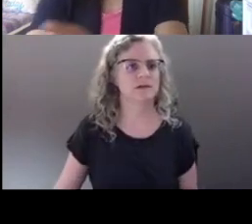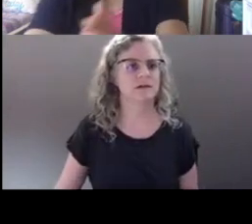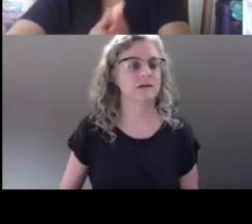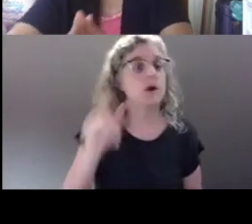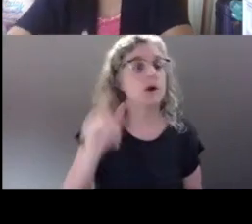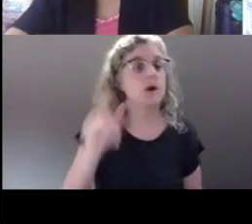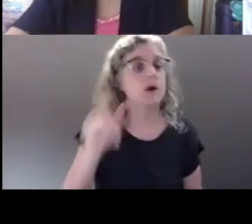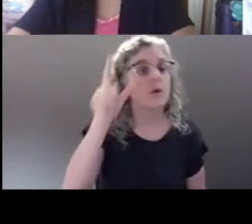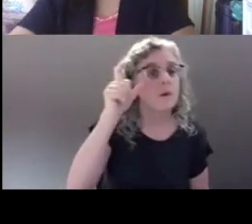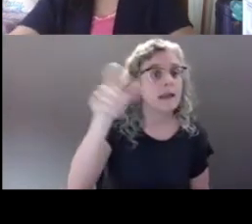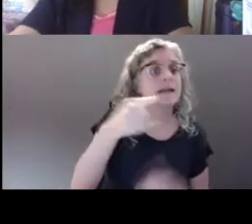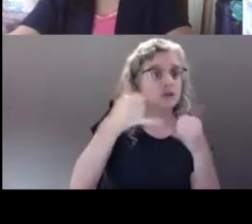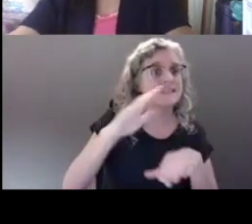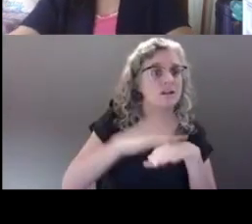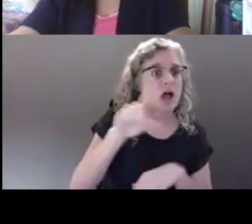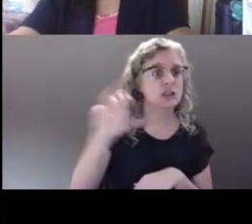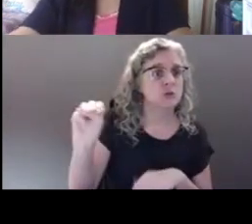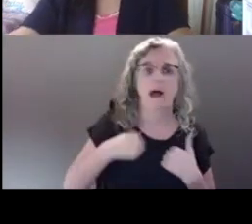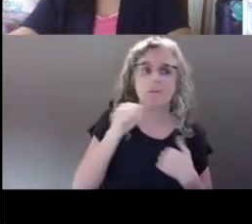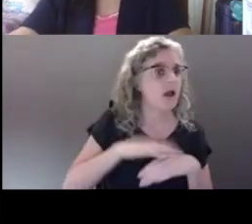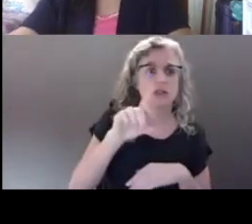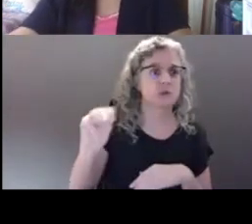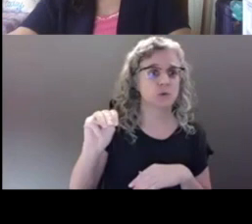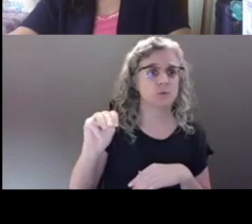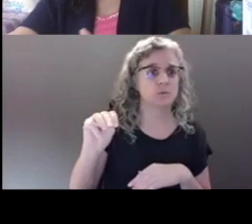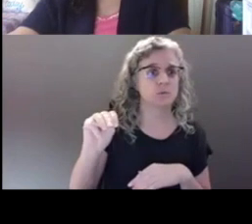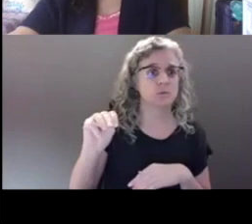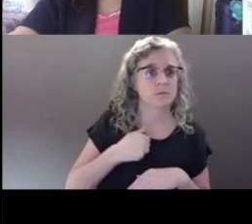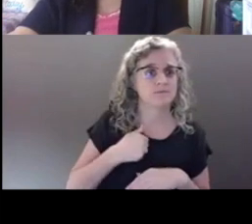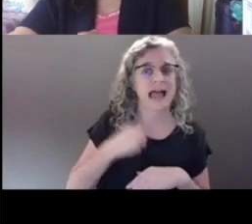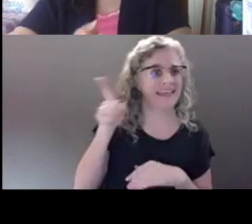So the impact of the ADA.